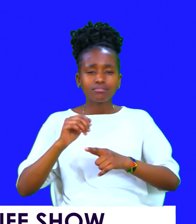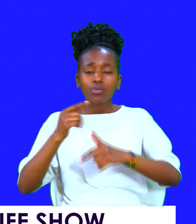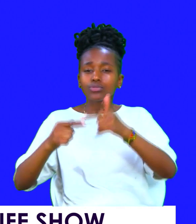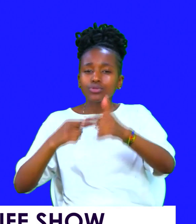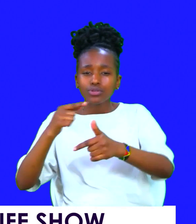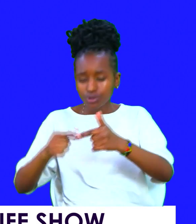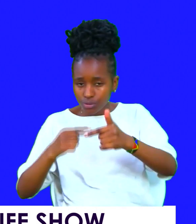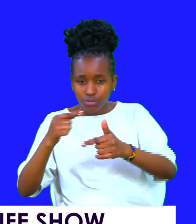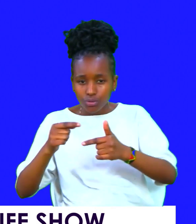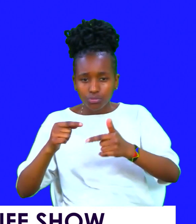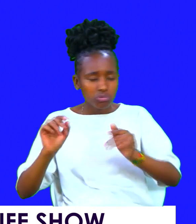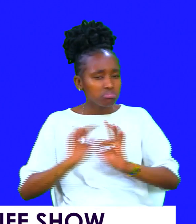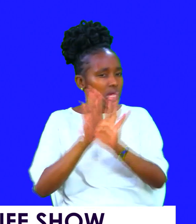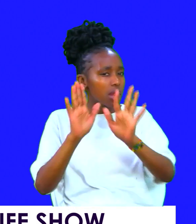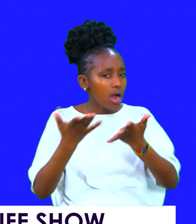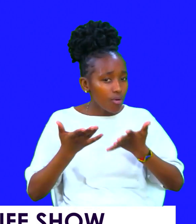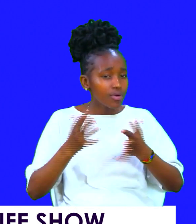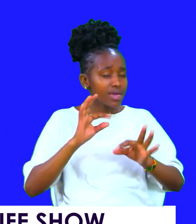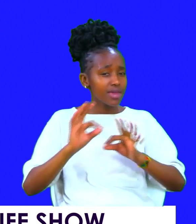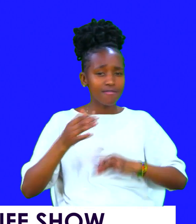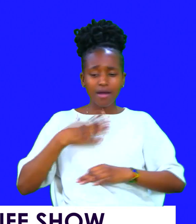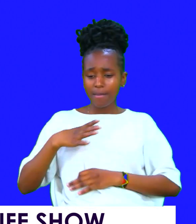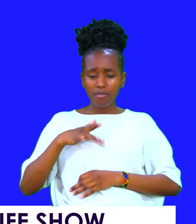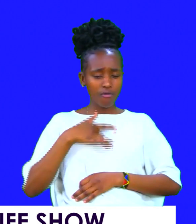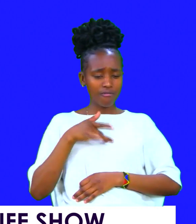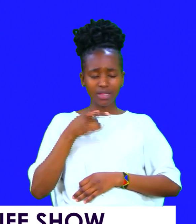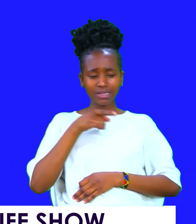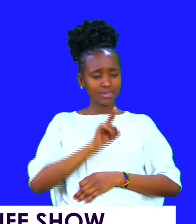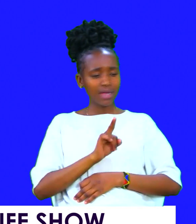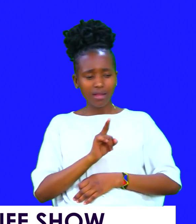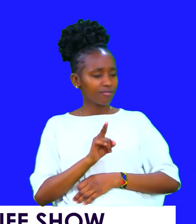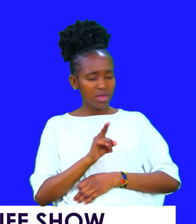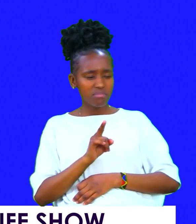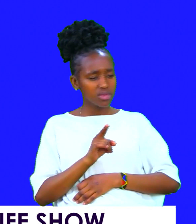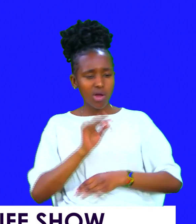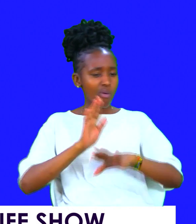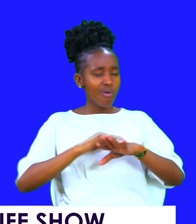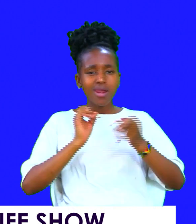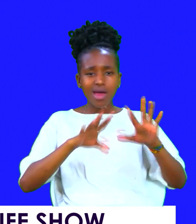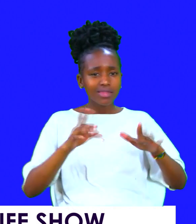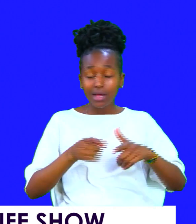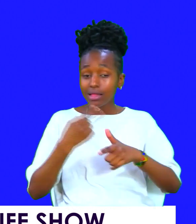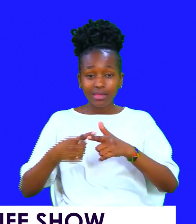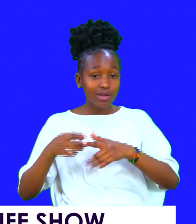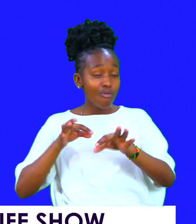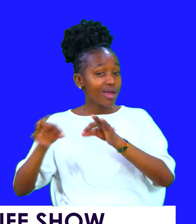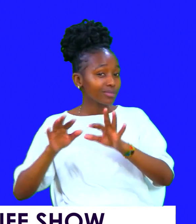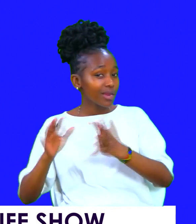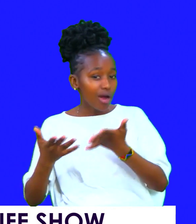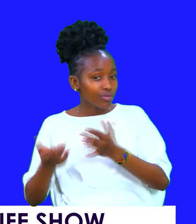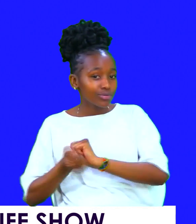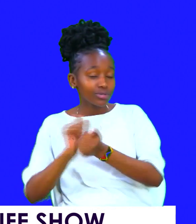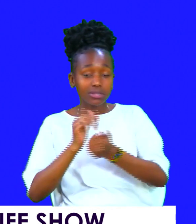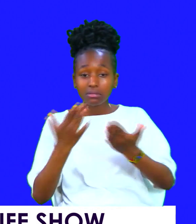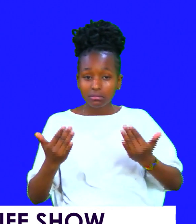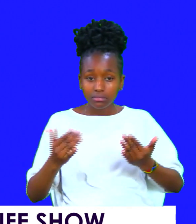Shine. If people cannot take your shining, advise them to put on goggles. Somebody say that. Somebody said